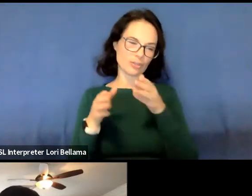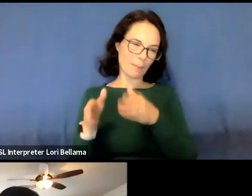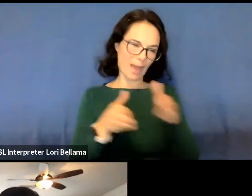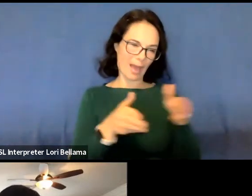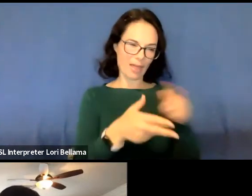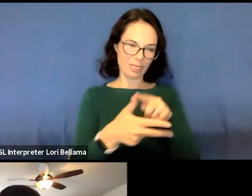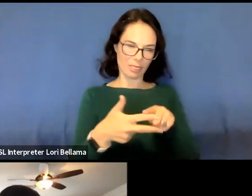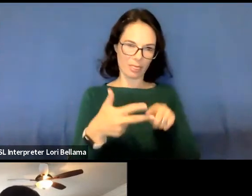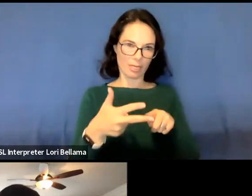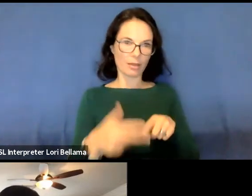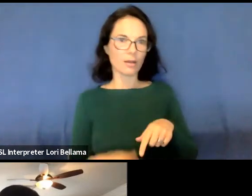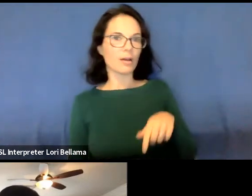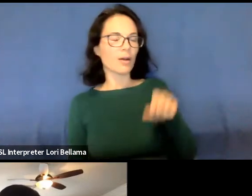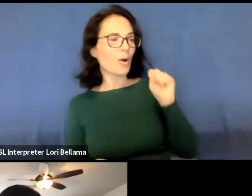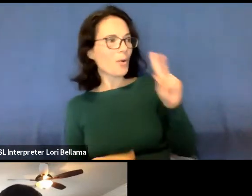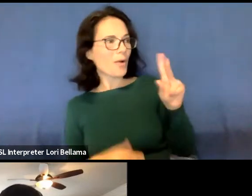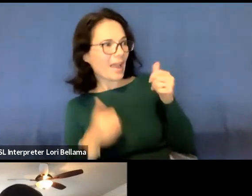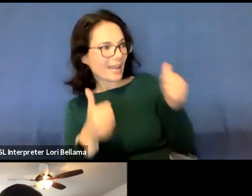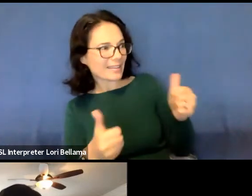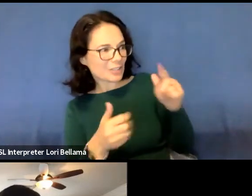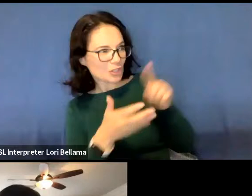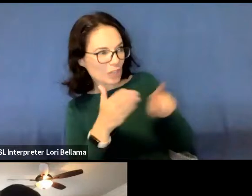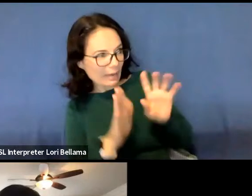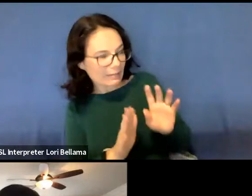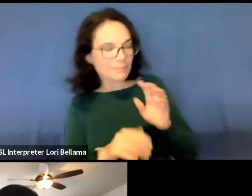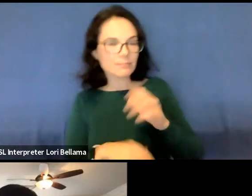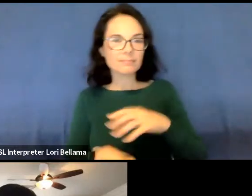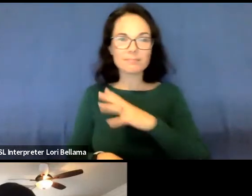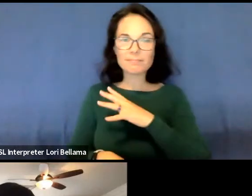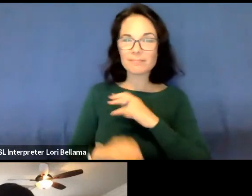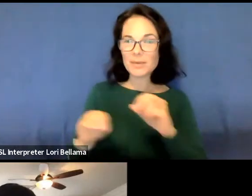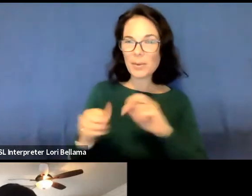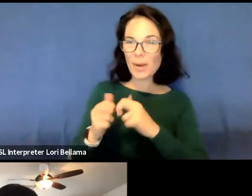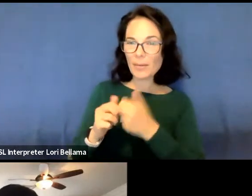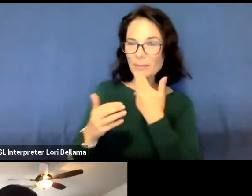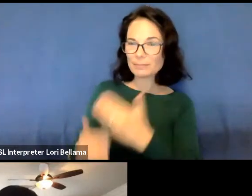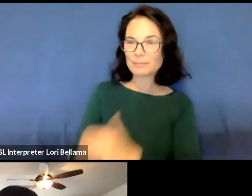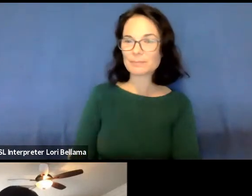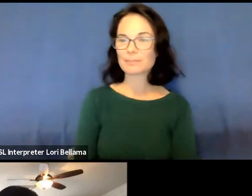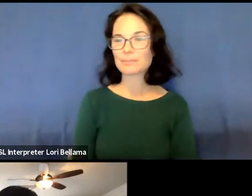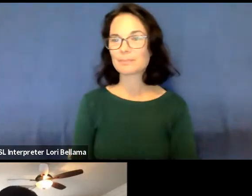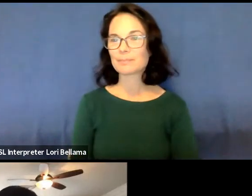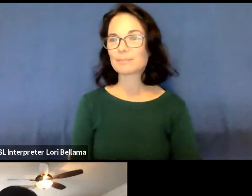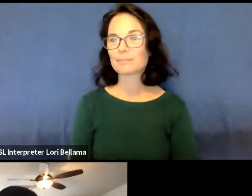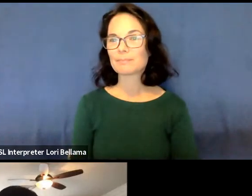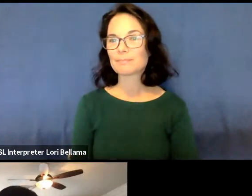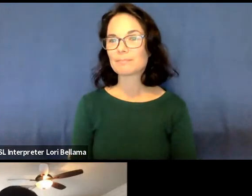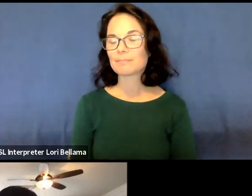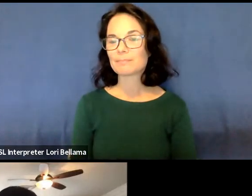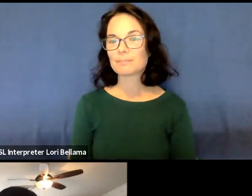Okay, great. Just checking. Yeah, no problem. Thanks. Yeah.